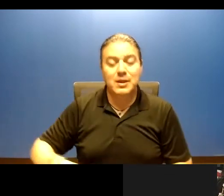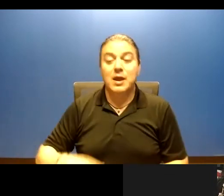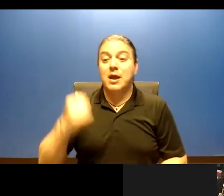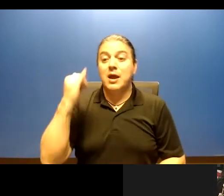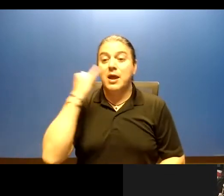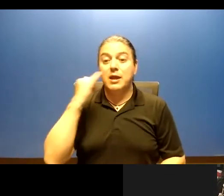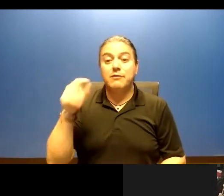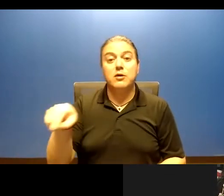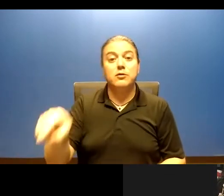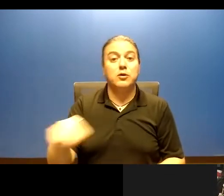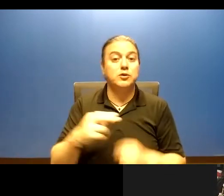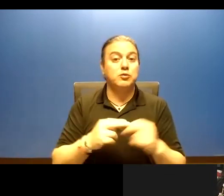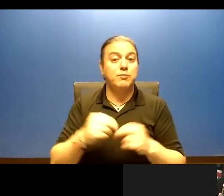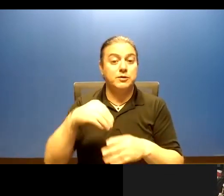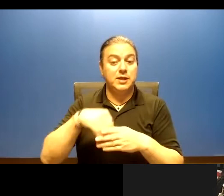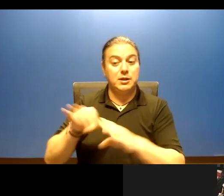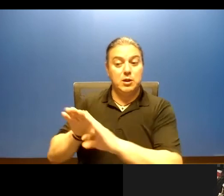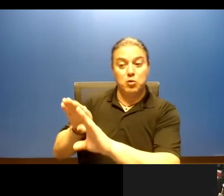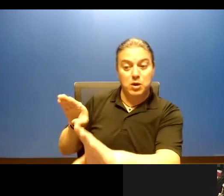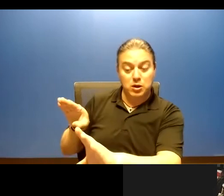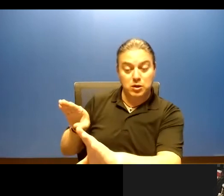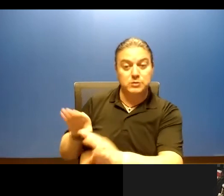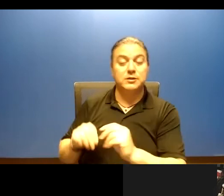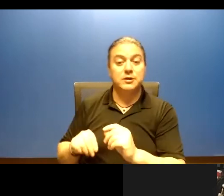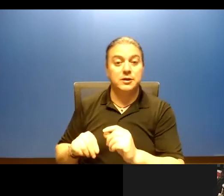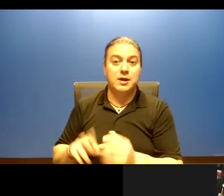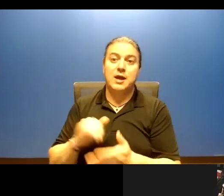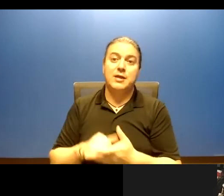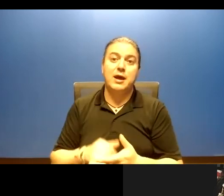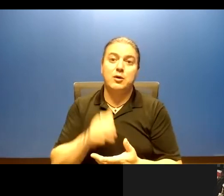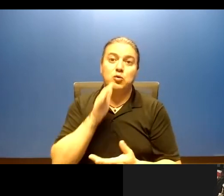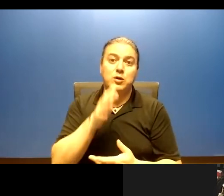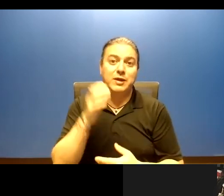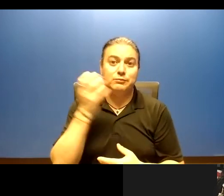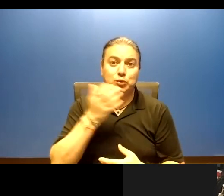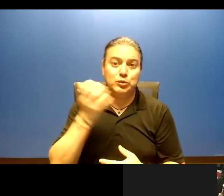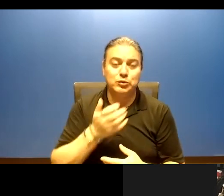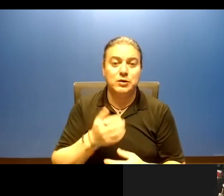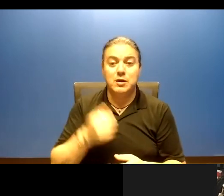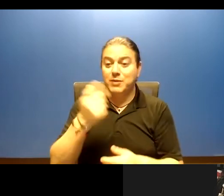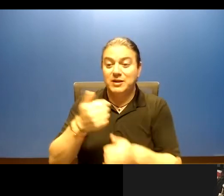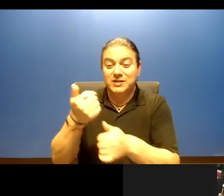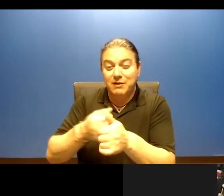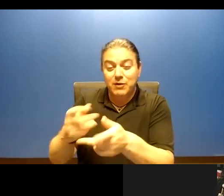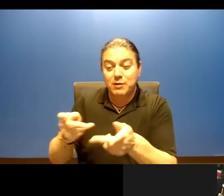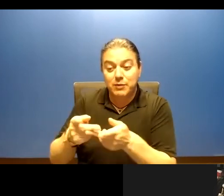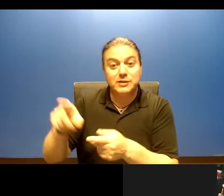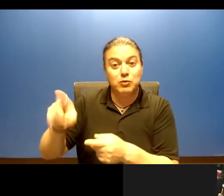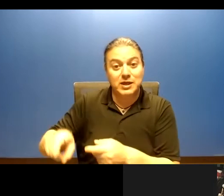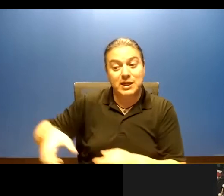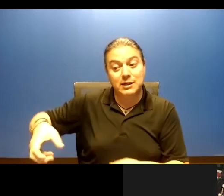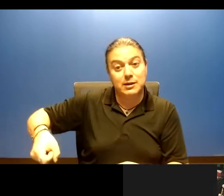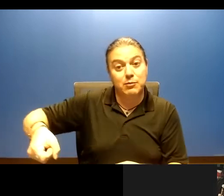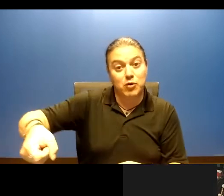would be enormous, because everywhere that we've required bracing, we've had to tear out the walls and